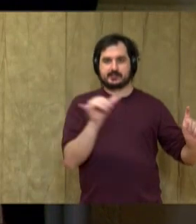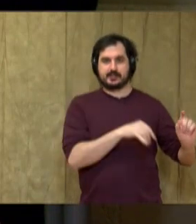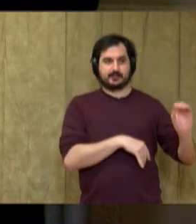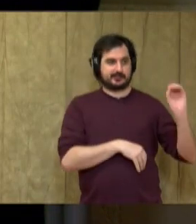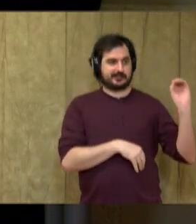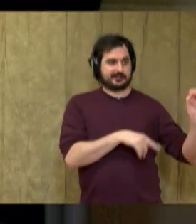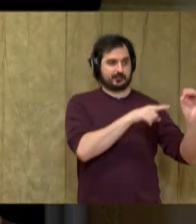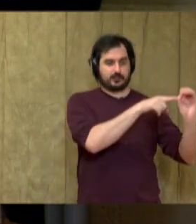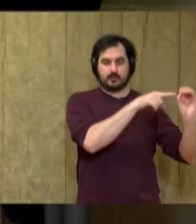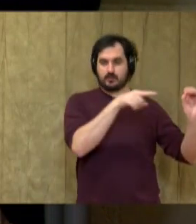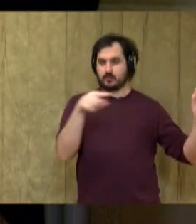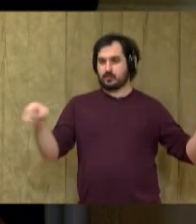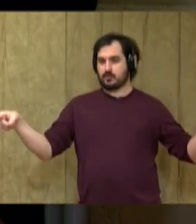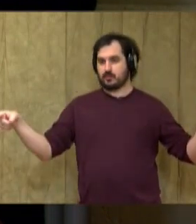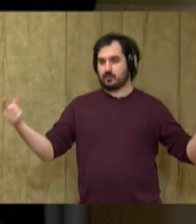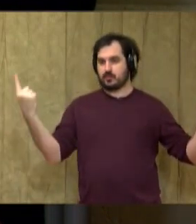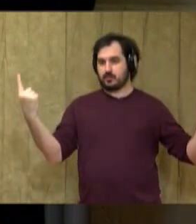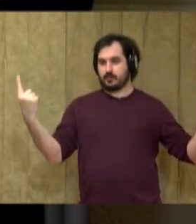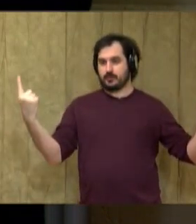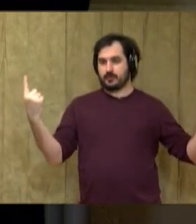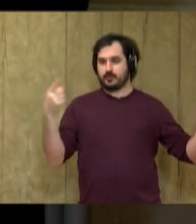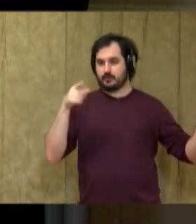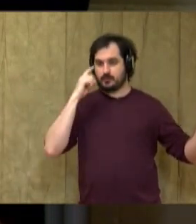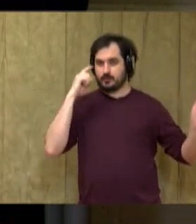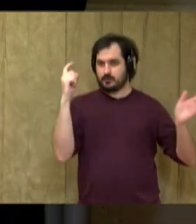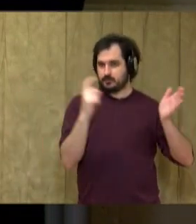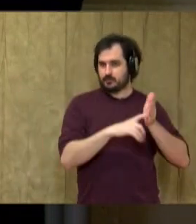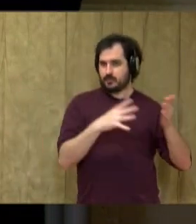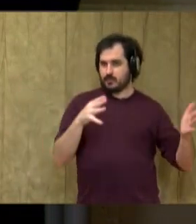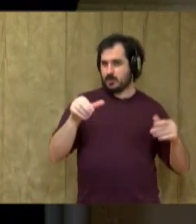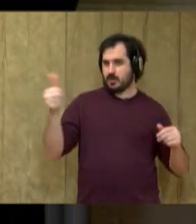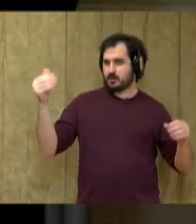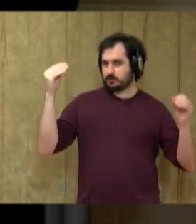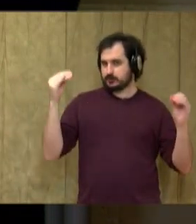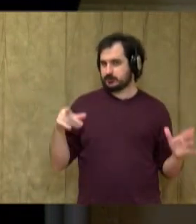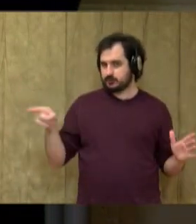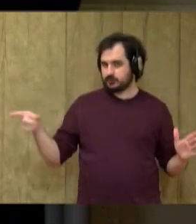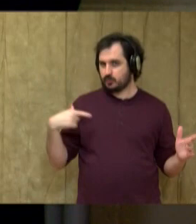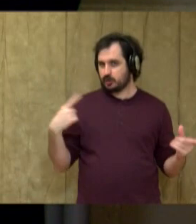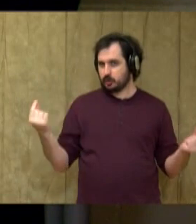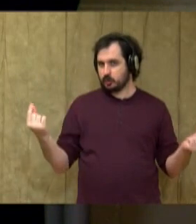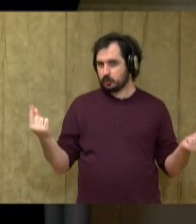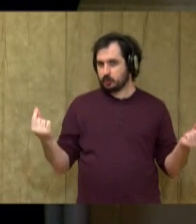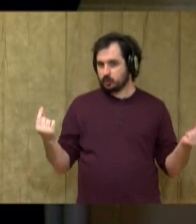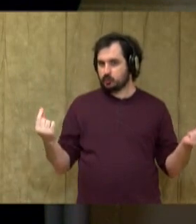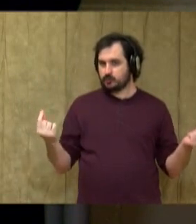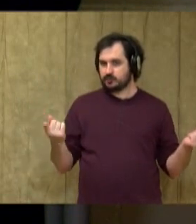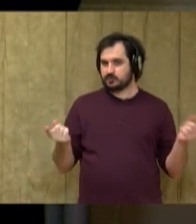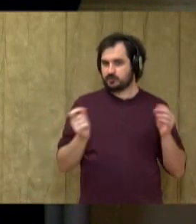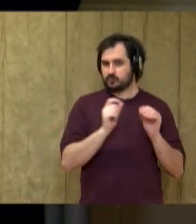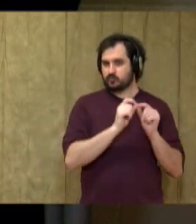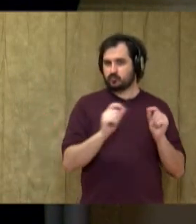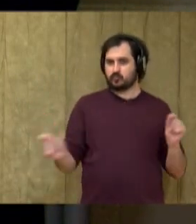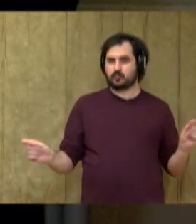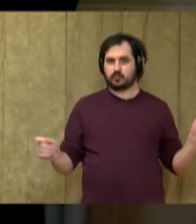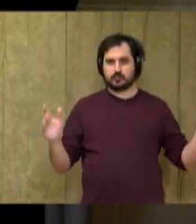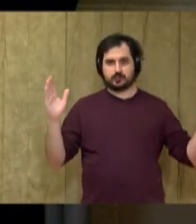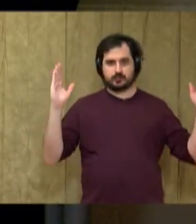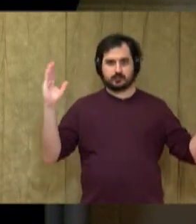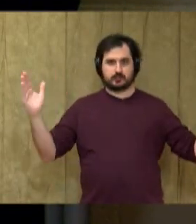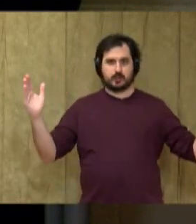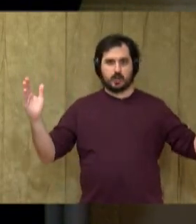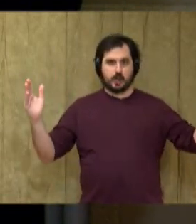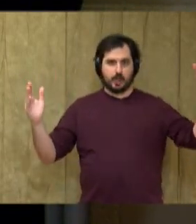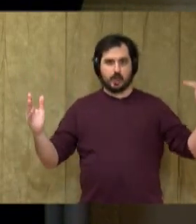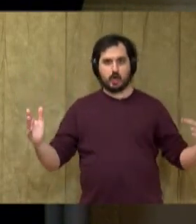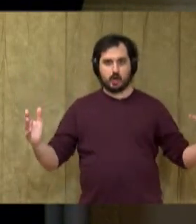1. But notice what Ms. Gregory did. She broke this number line first up into thirds because that's what